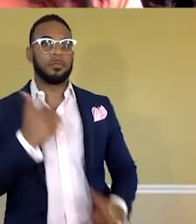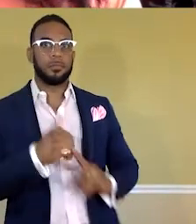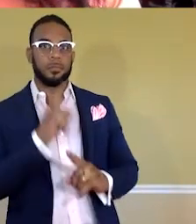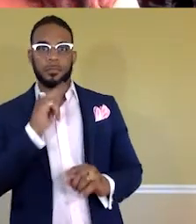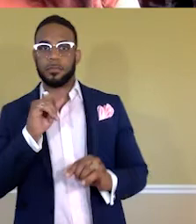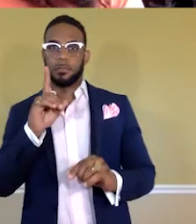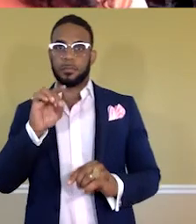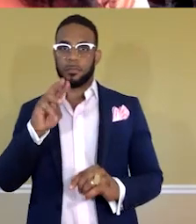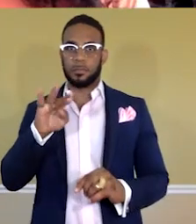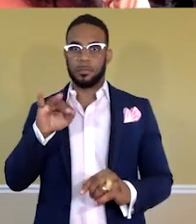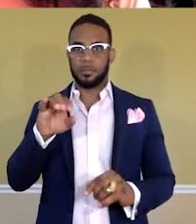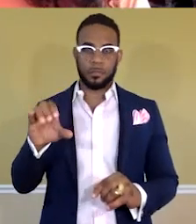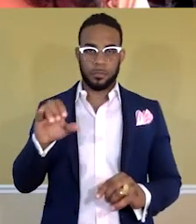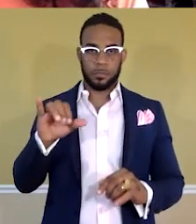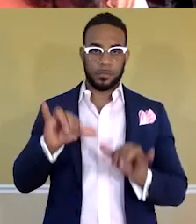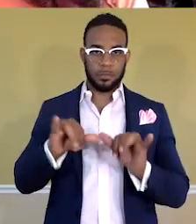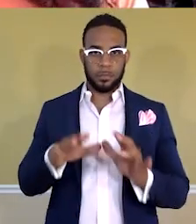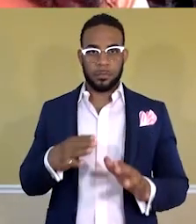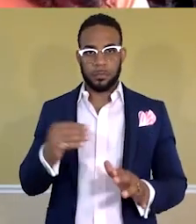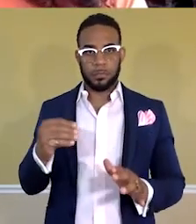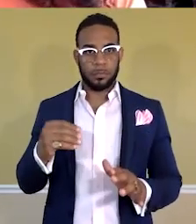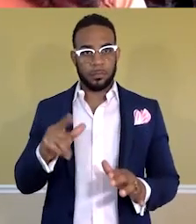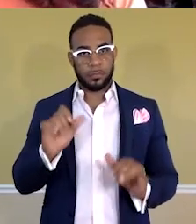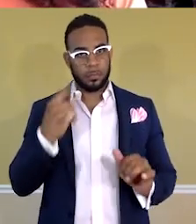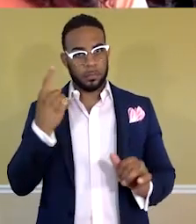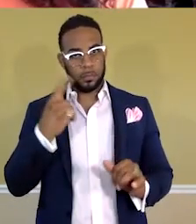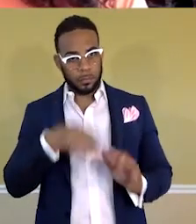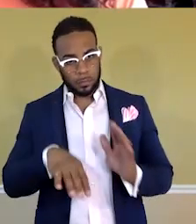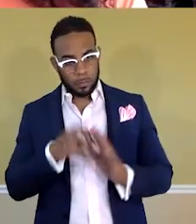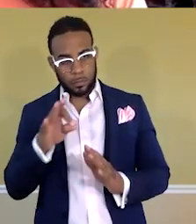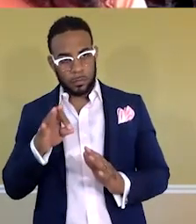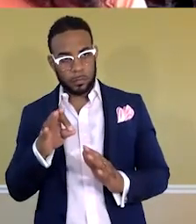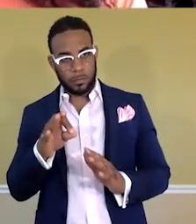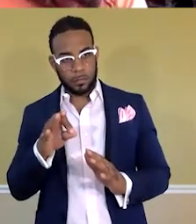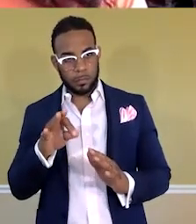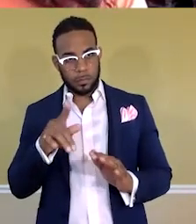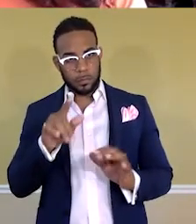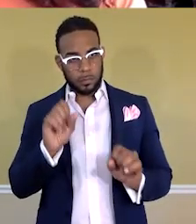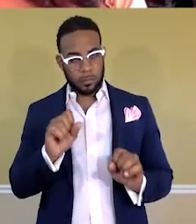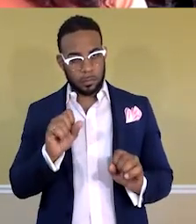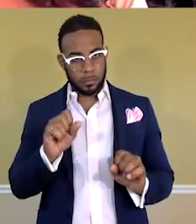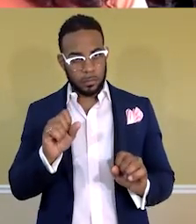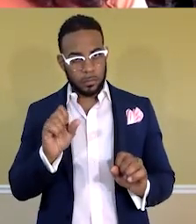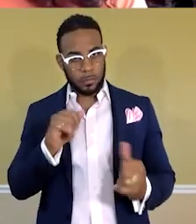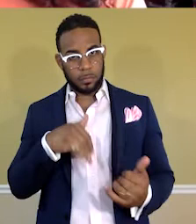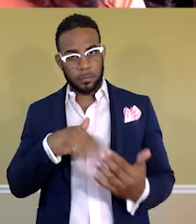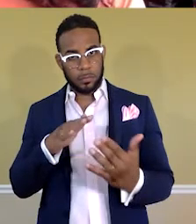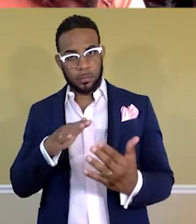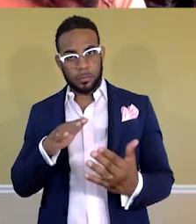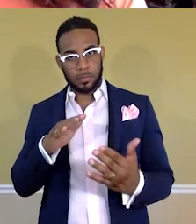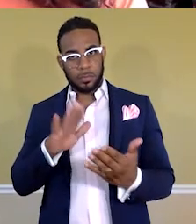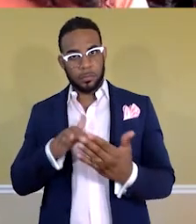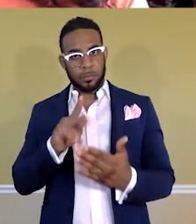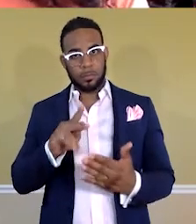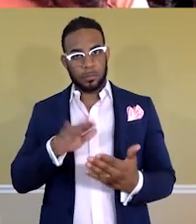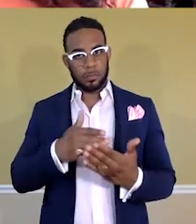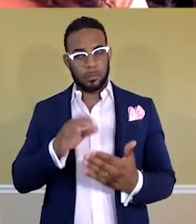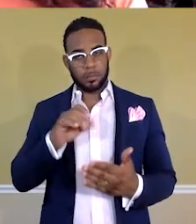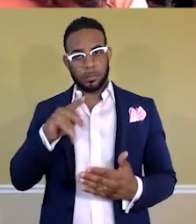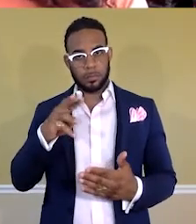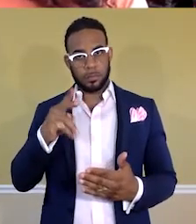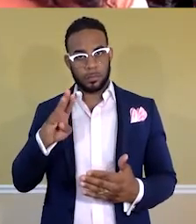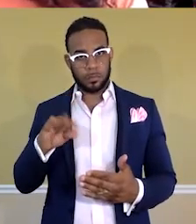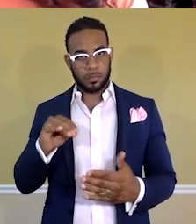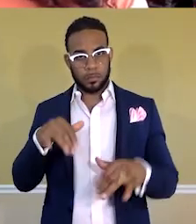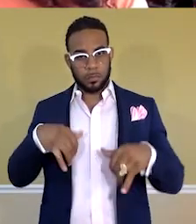being a domestic engineer, and she could always be found. She could sew a dress, cook up a pot of gumbo, and mow the